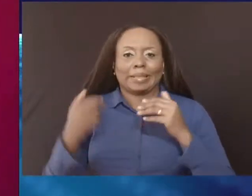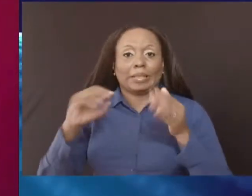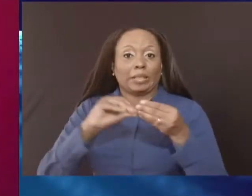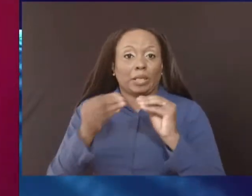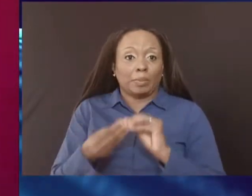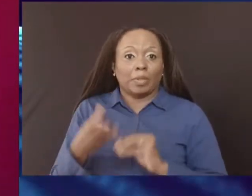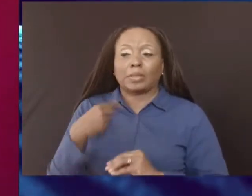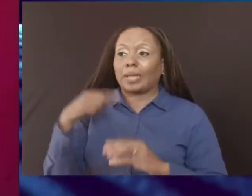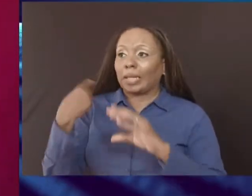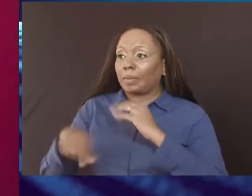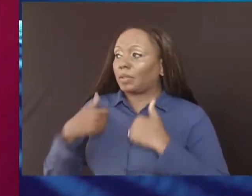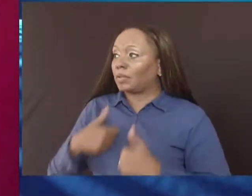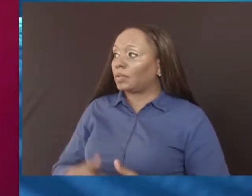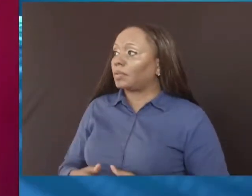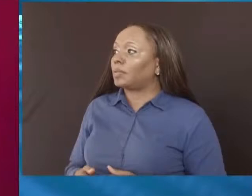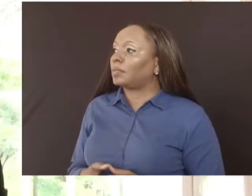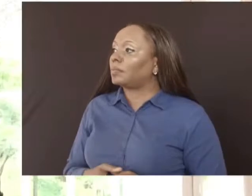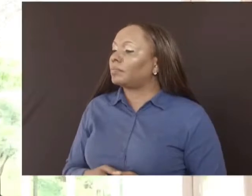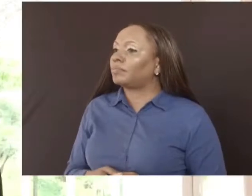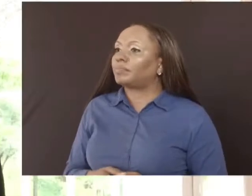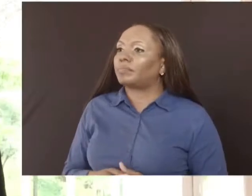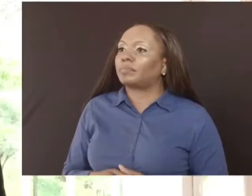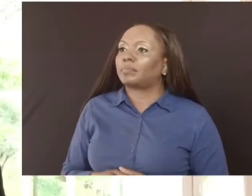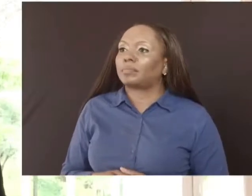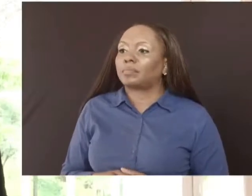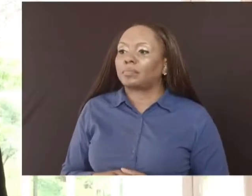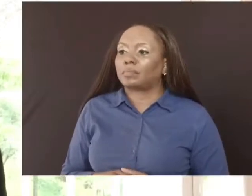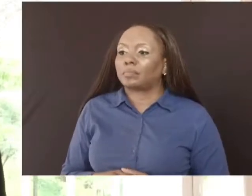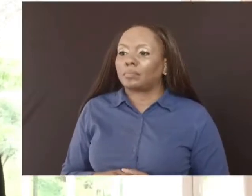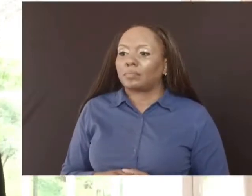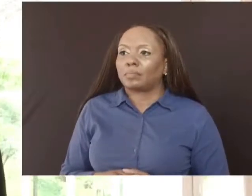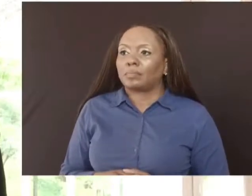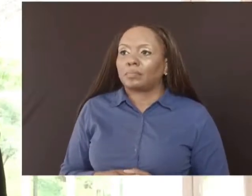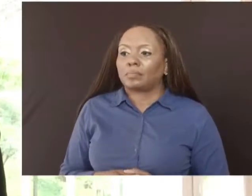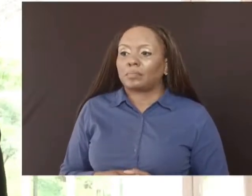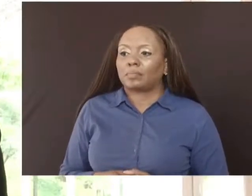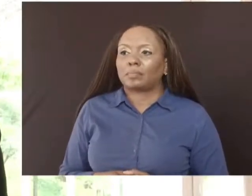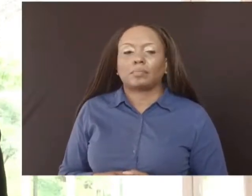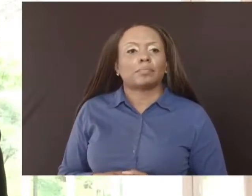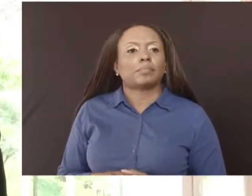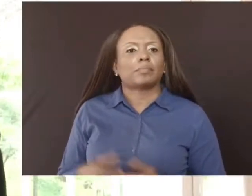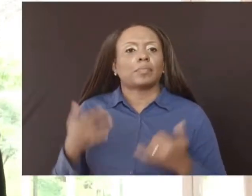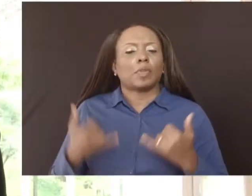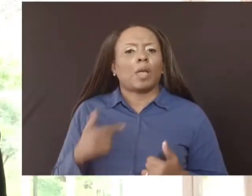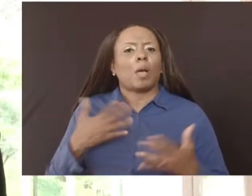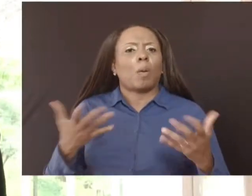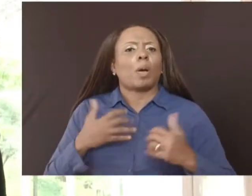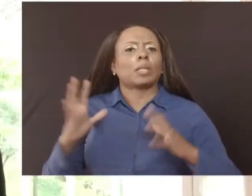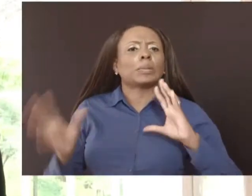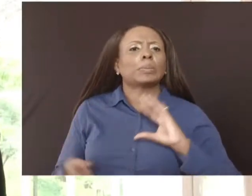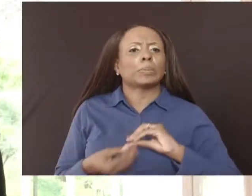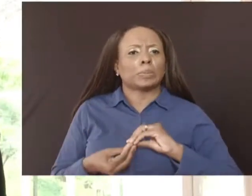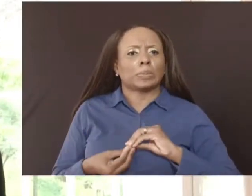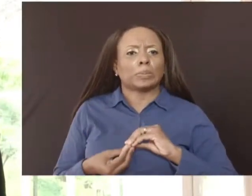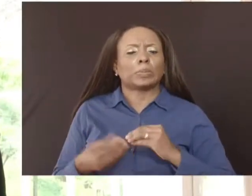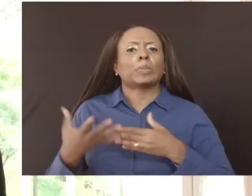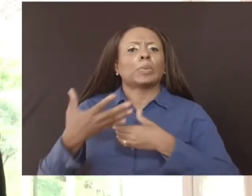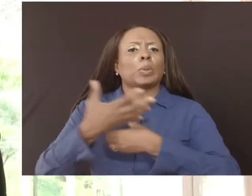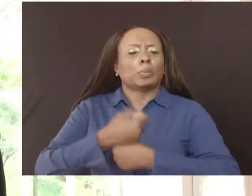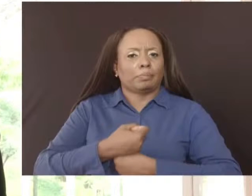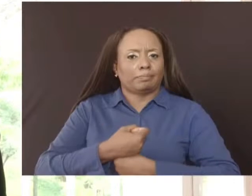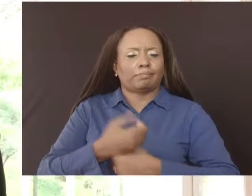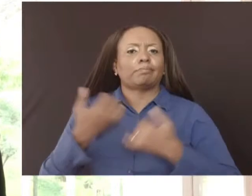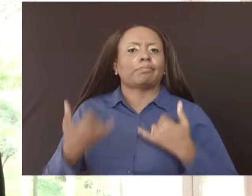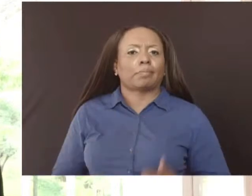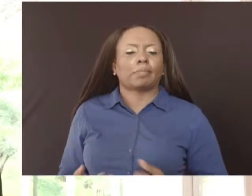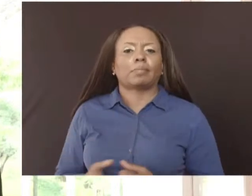as well. At this stage, Dr. Best, I'd like you to summarize basically where Barbados is